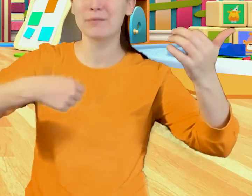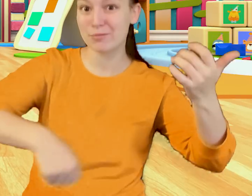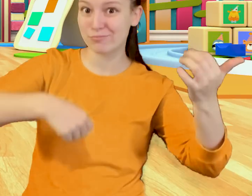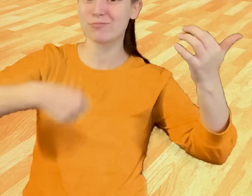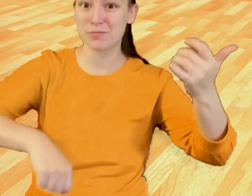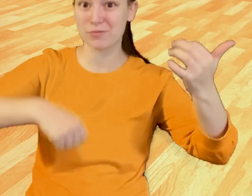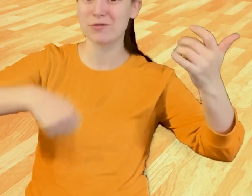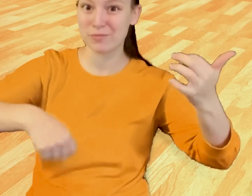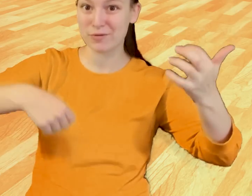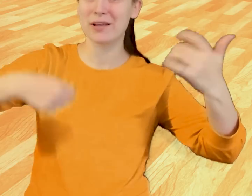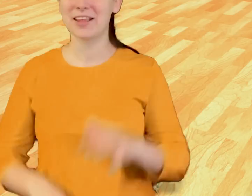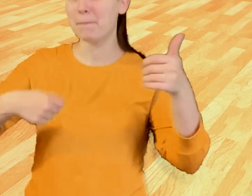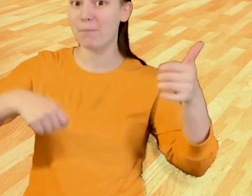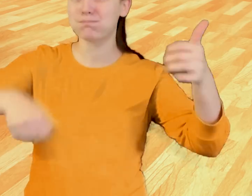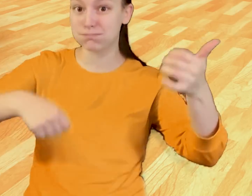ready